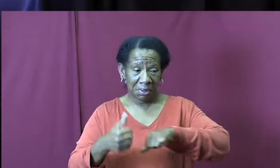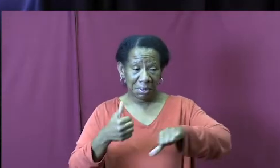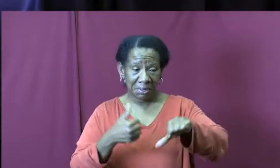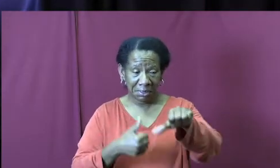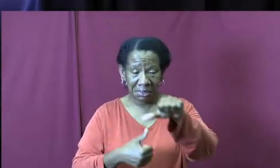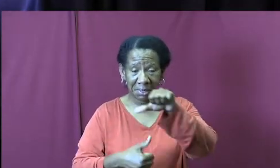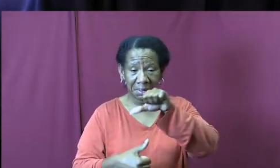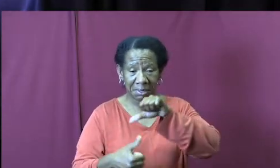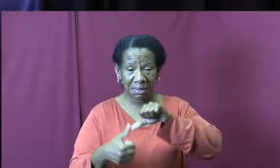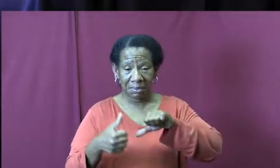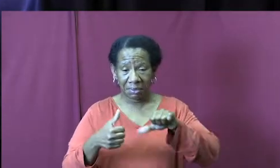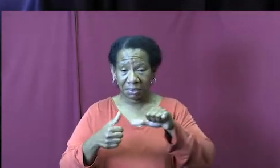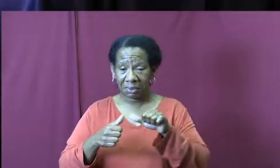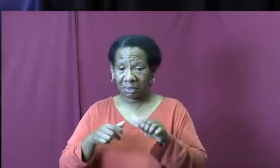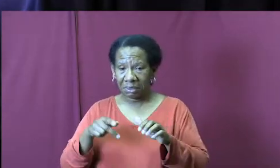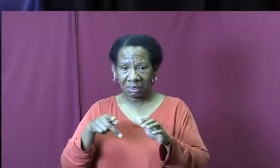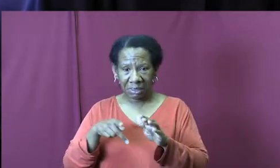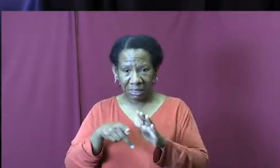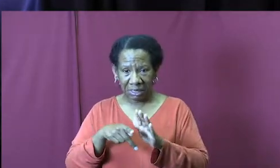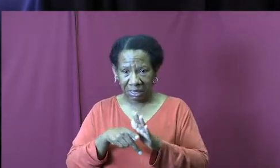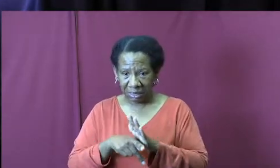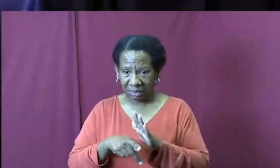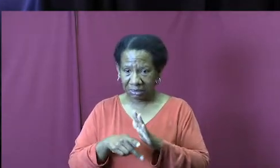light. Loving one another